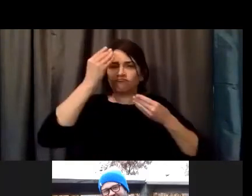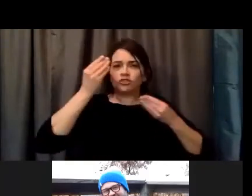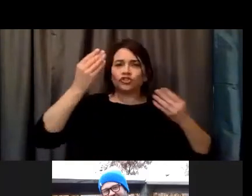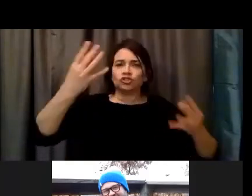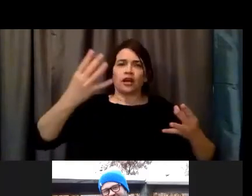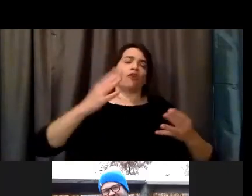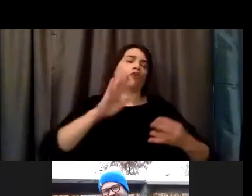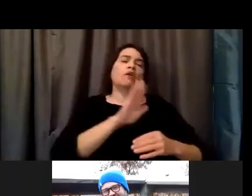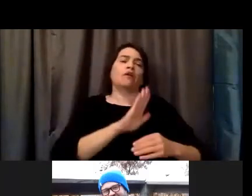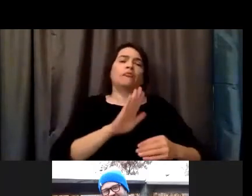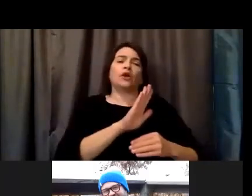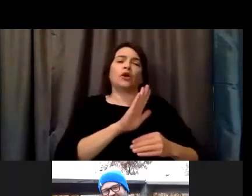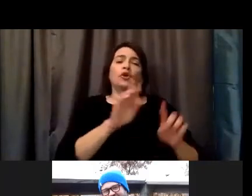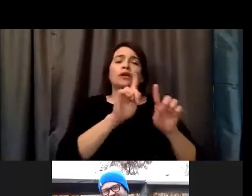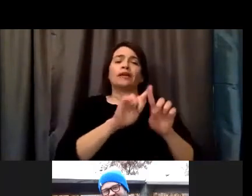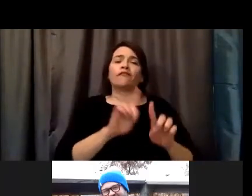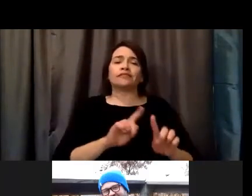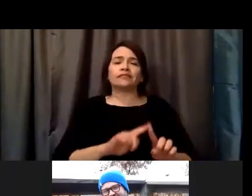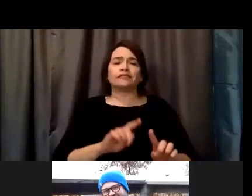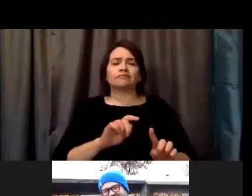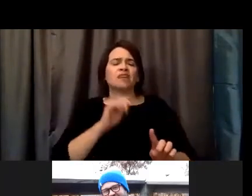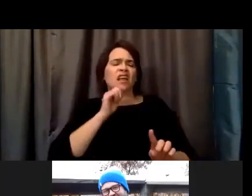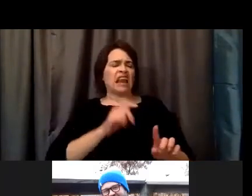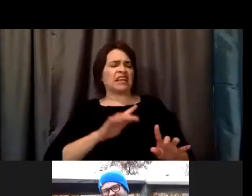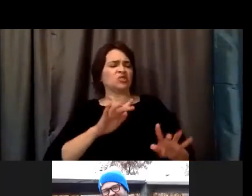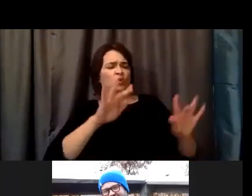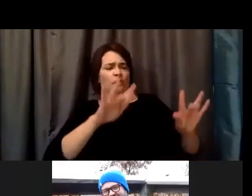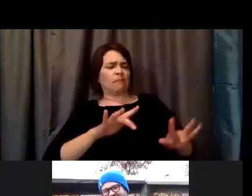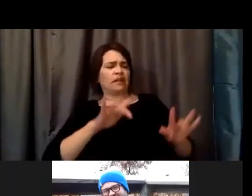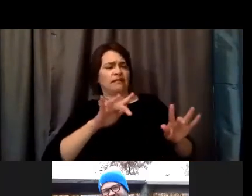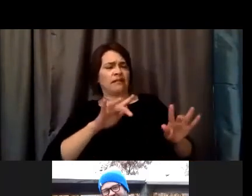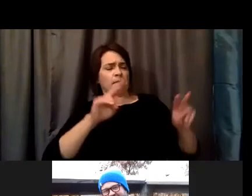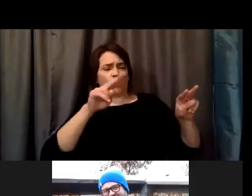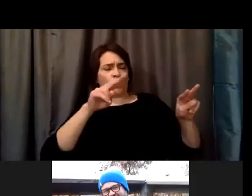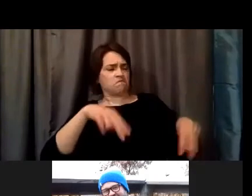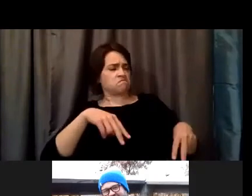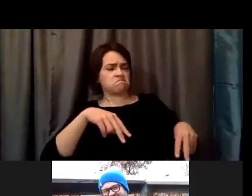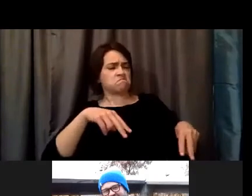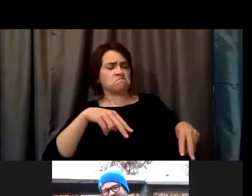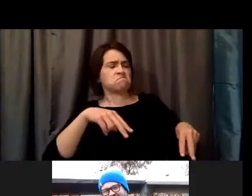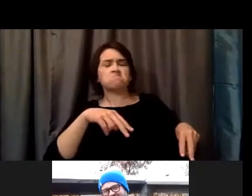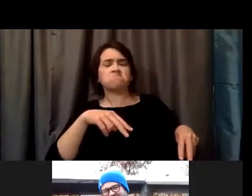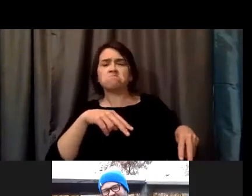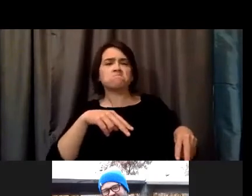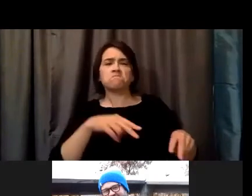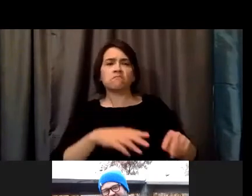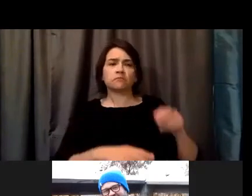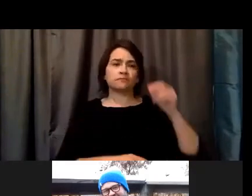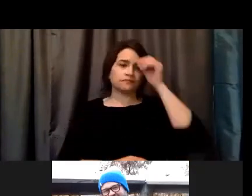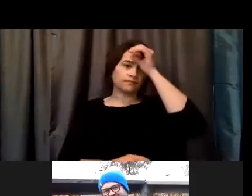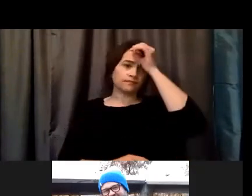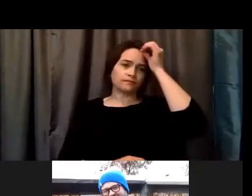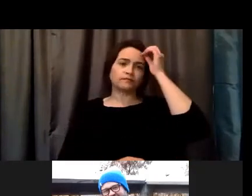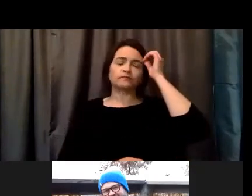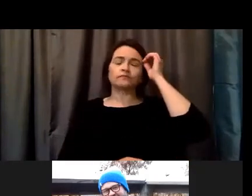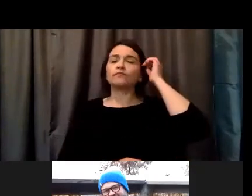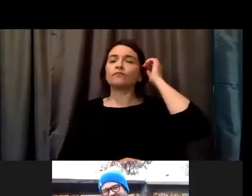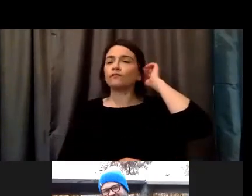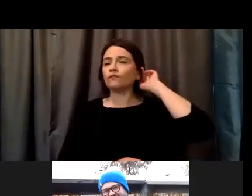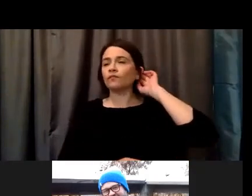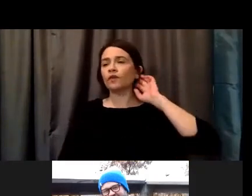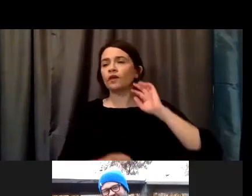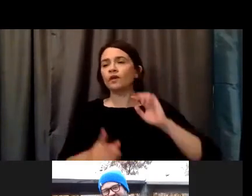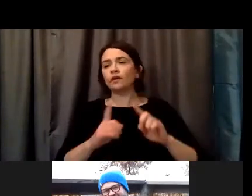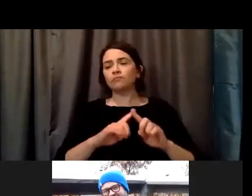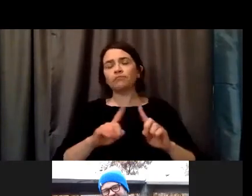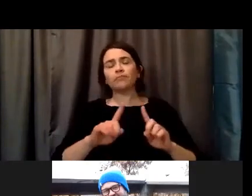to pity them, not to make them feel like we need to climb a mountain to understand them, but to welcome